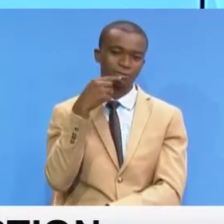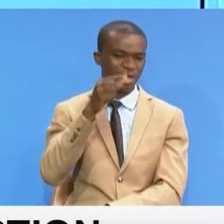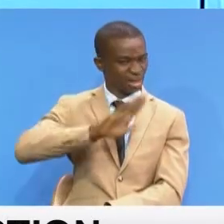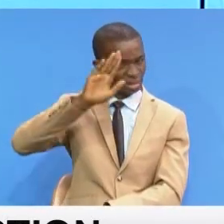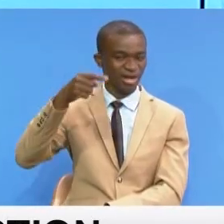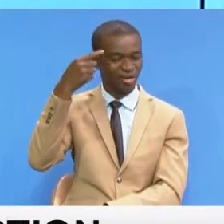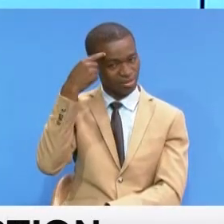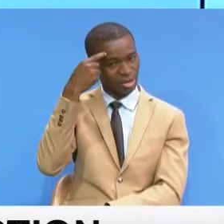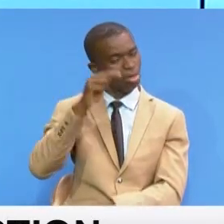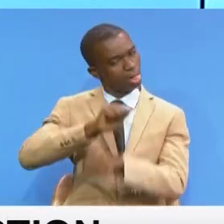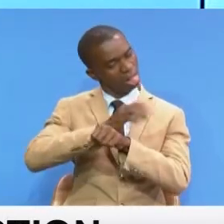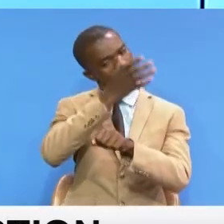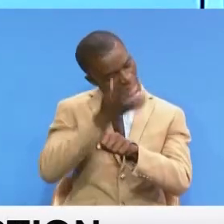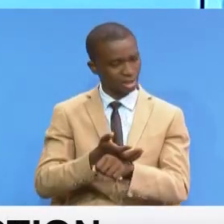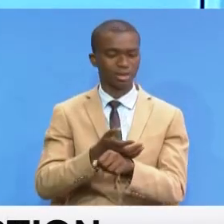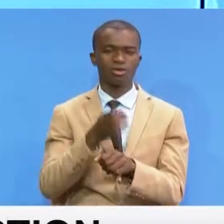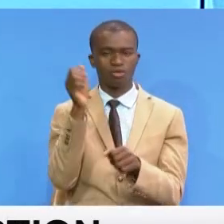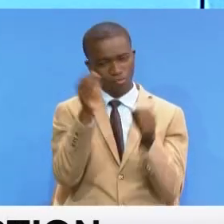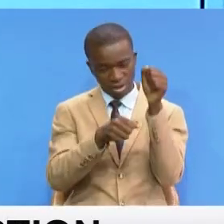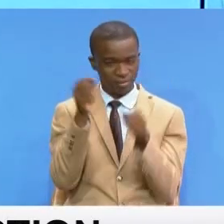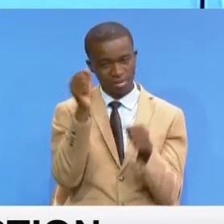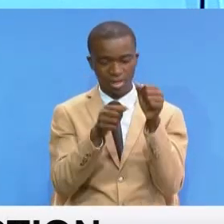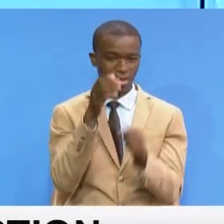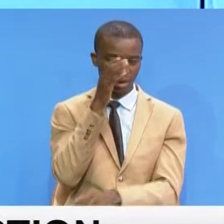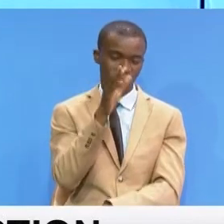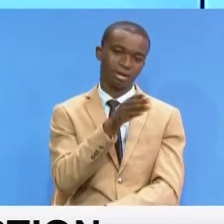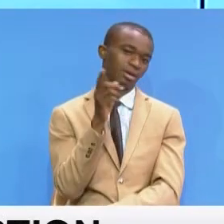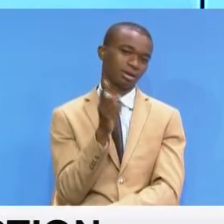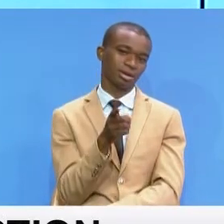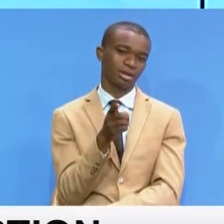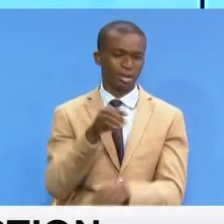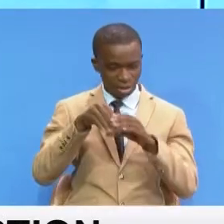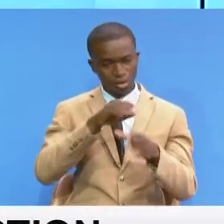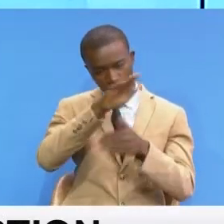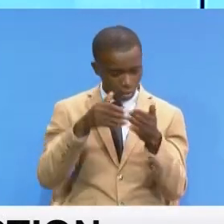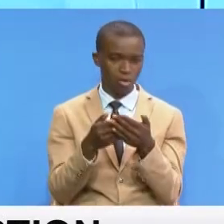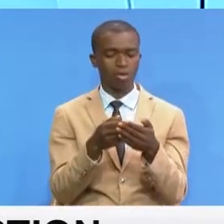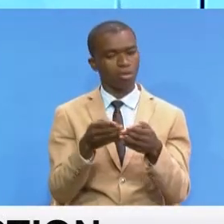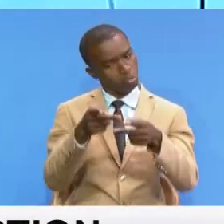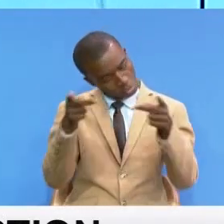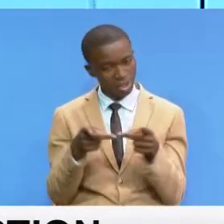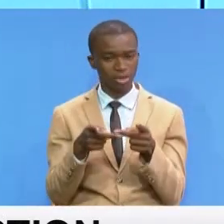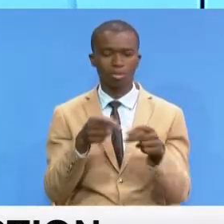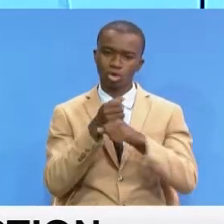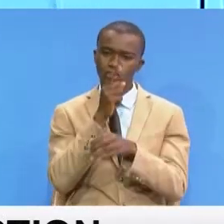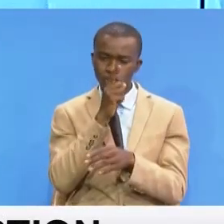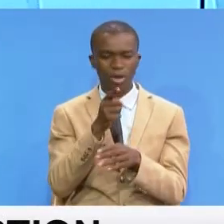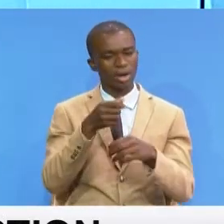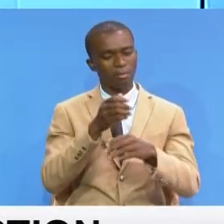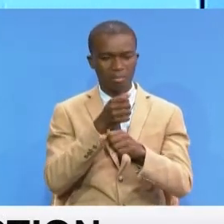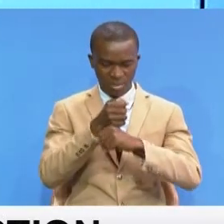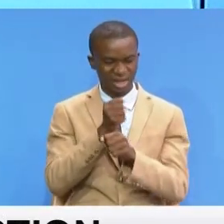government is poised to heighten the fight against corruption in order to achieve a corrupt-free